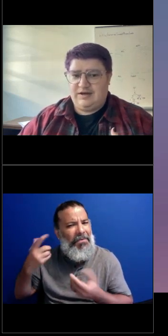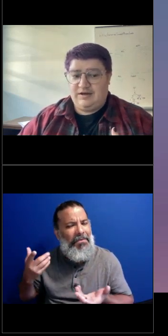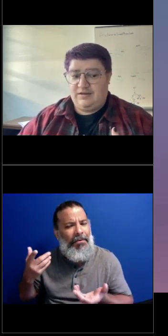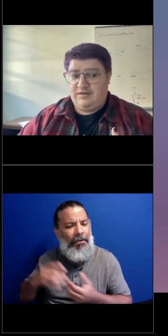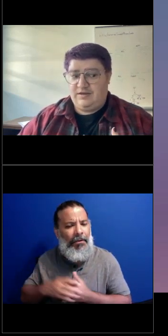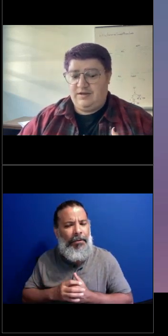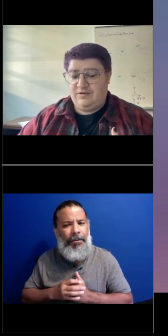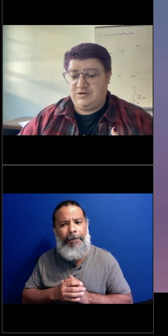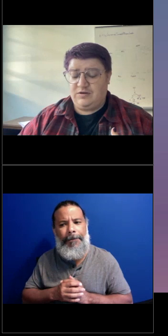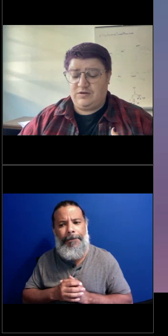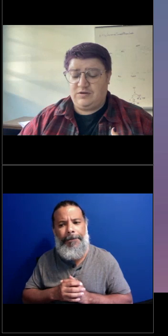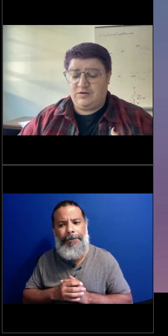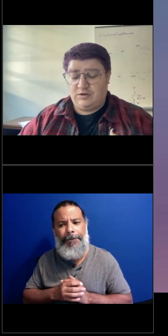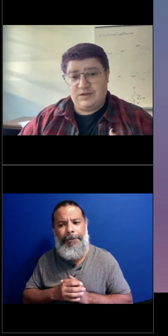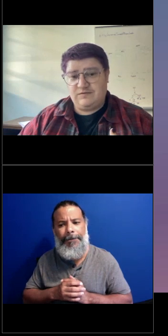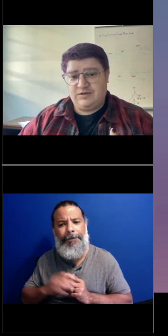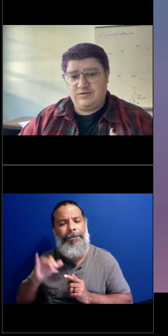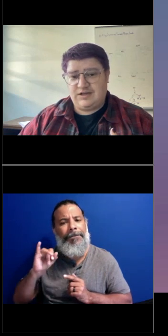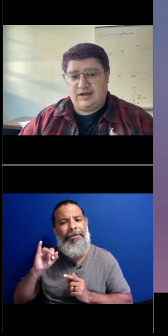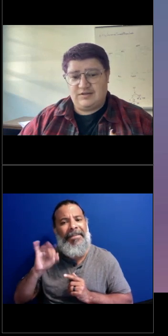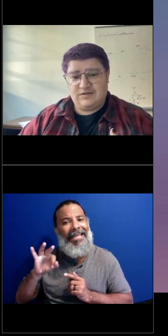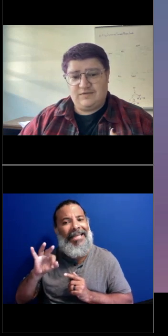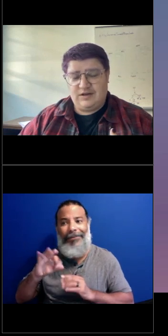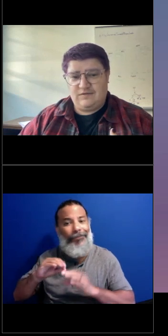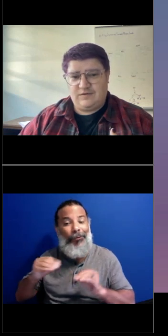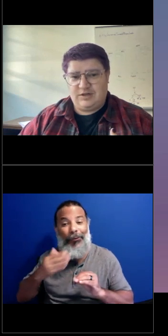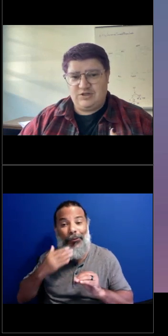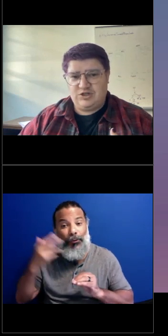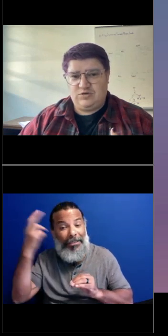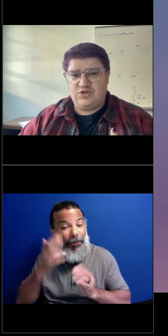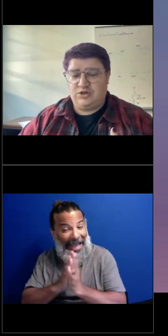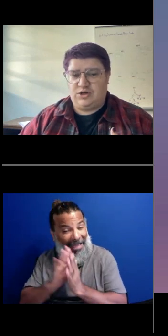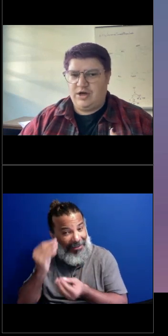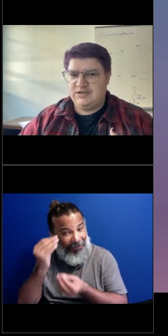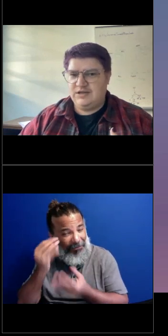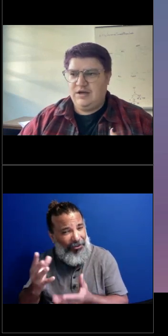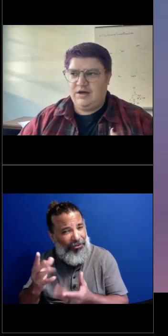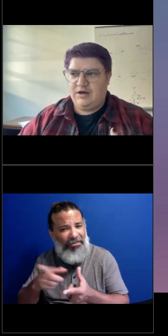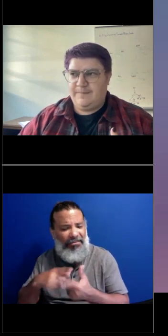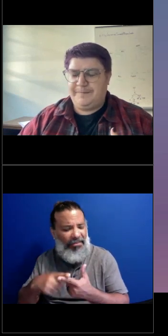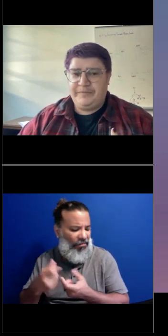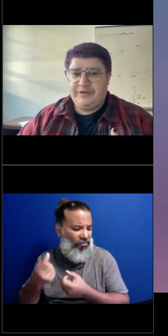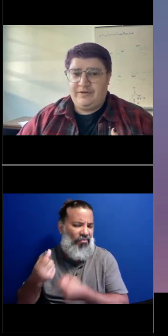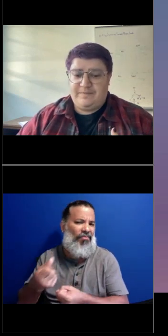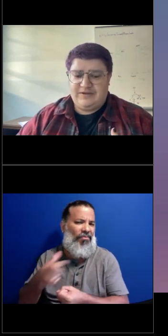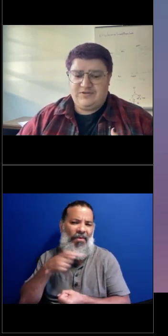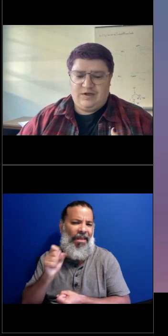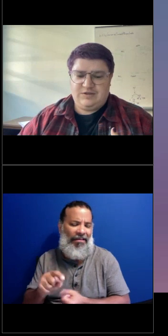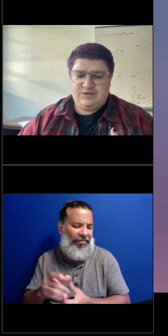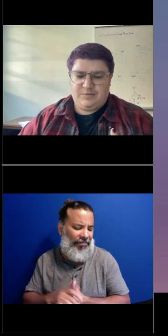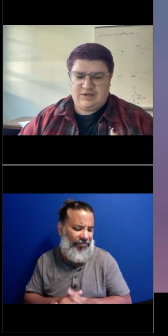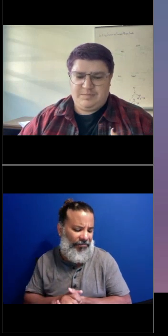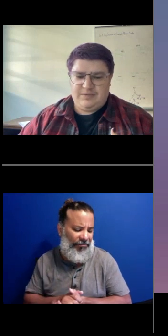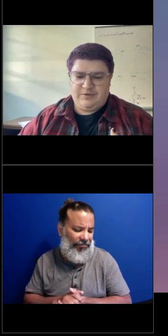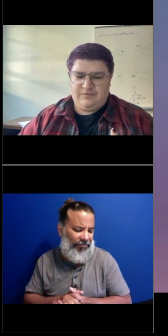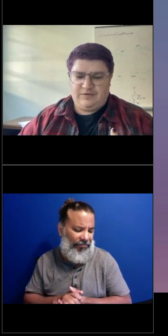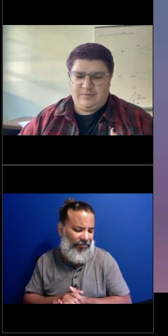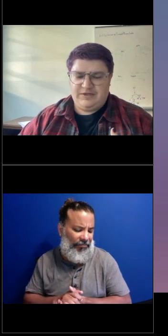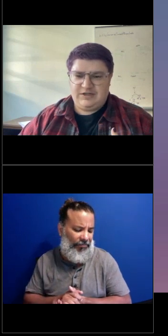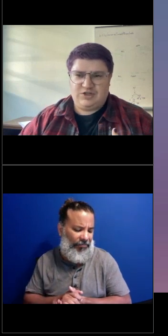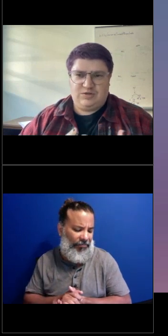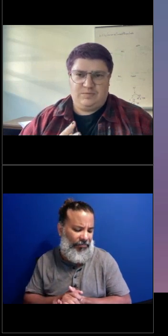And if there's not a good reason for you to ask for that information, you should not. The best way to protect